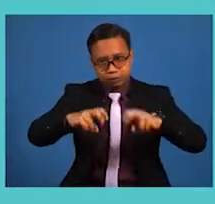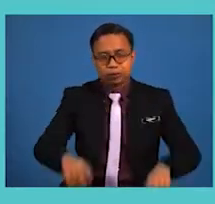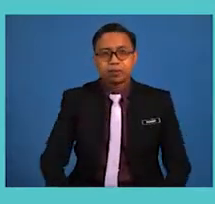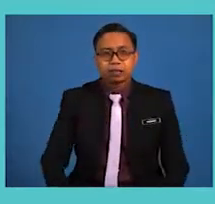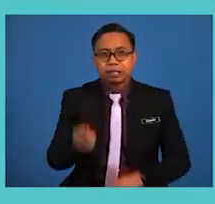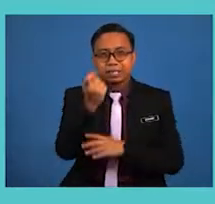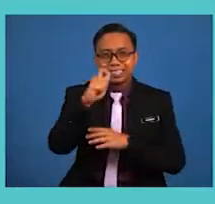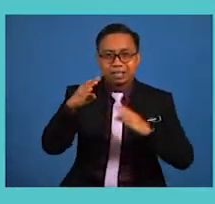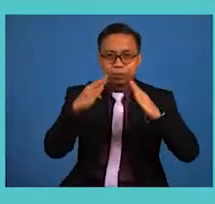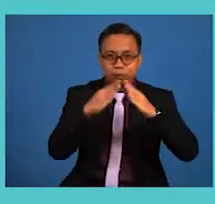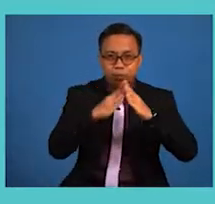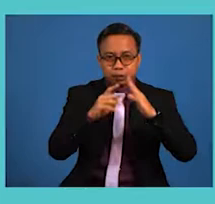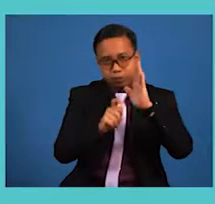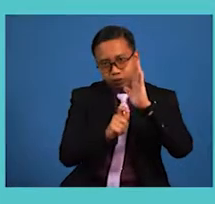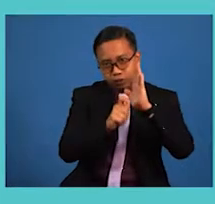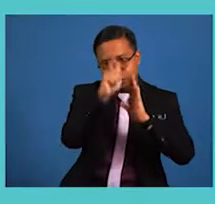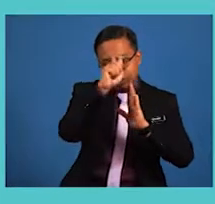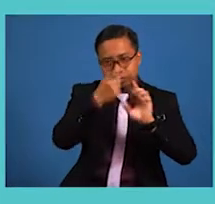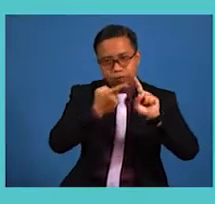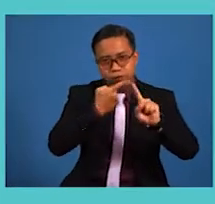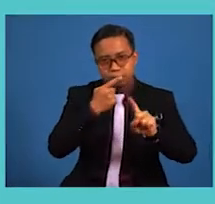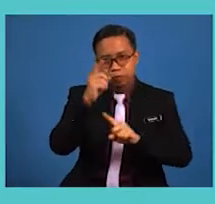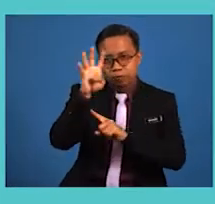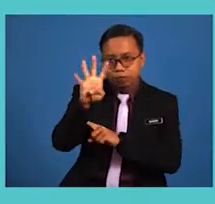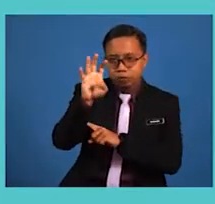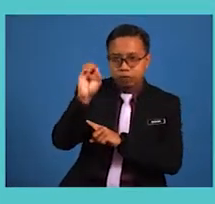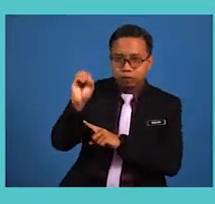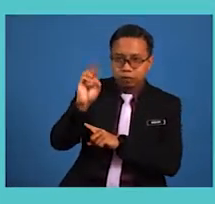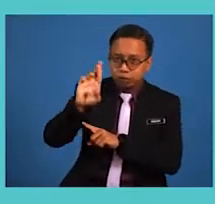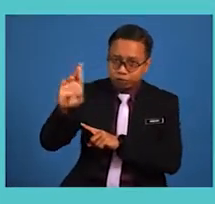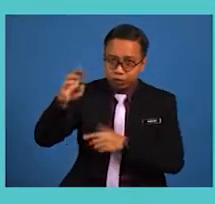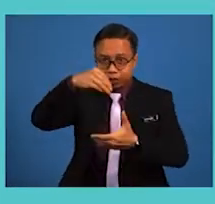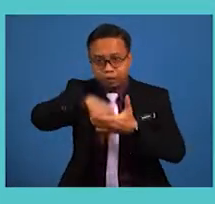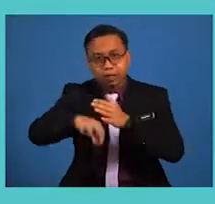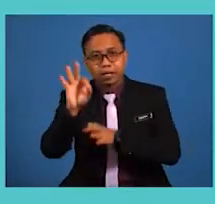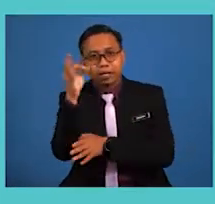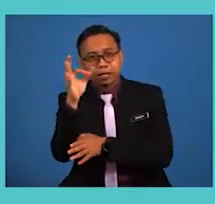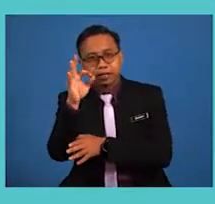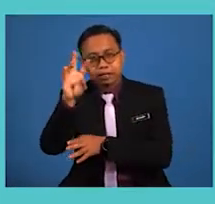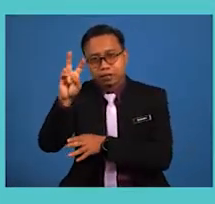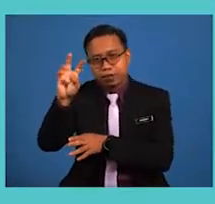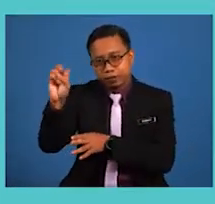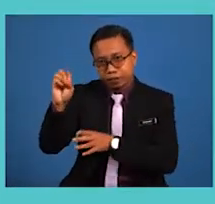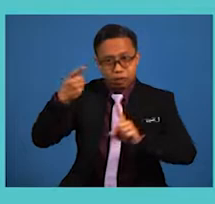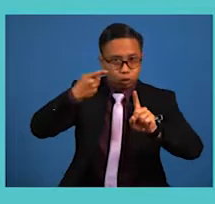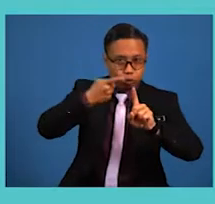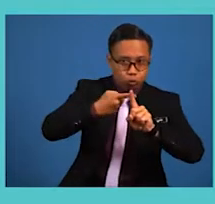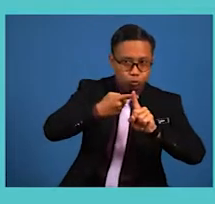The properties increased from 40,000 in 1970 to